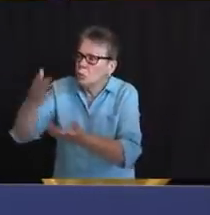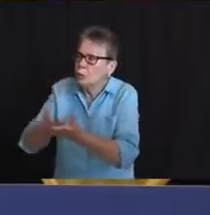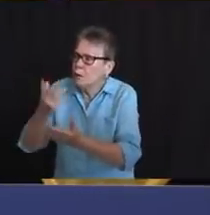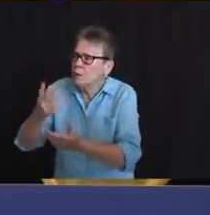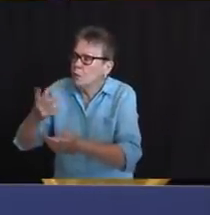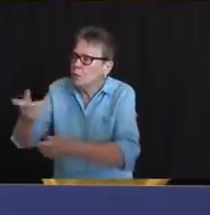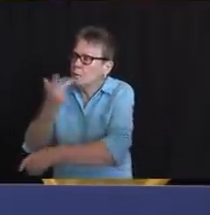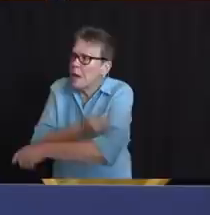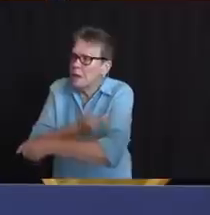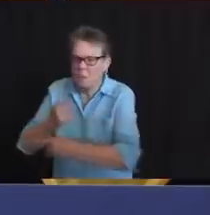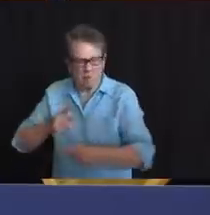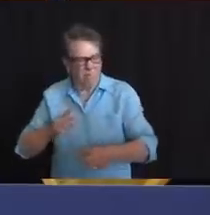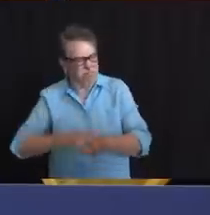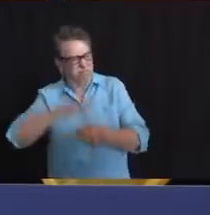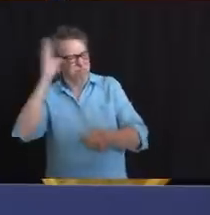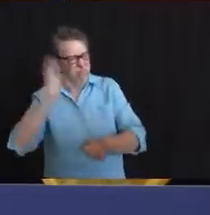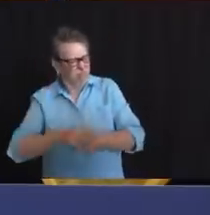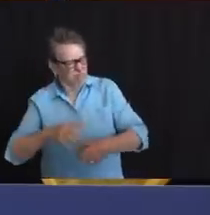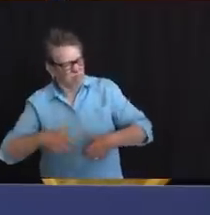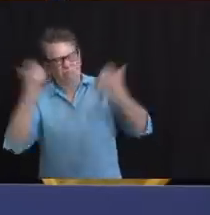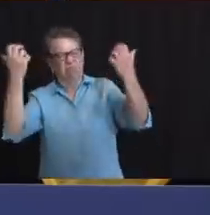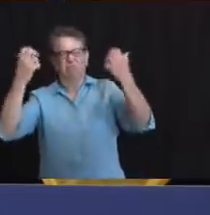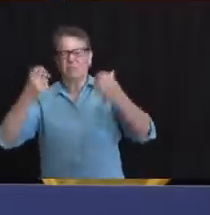masking, keep your distances.